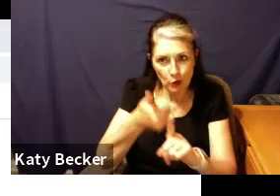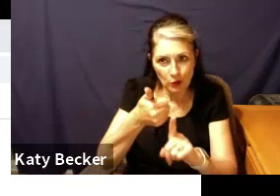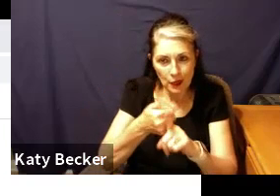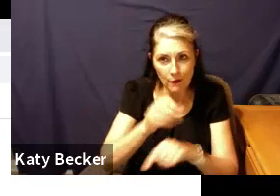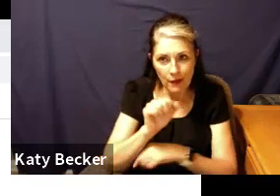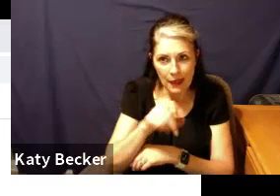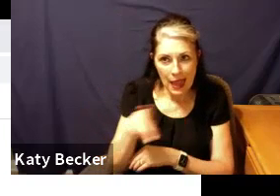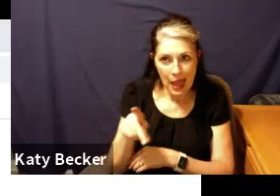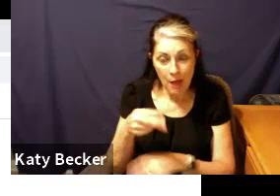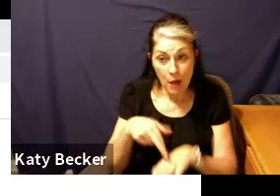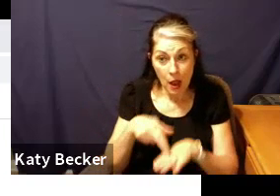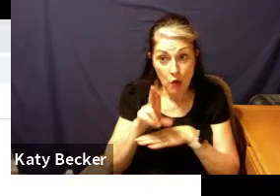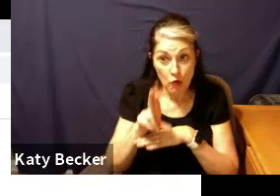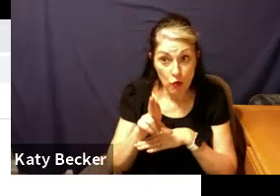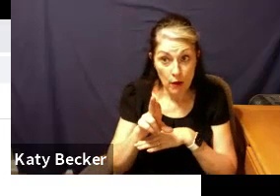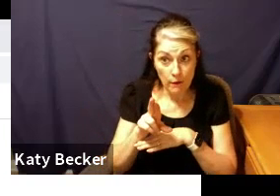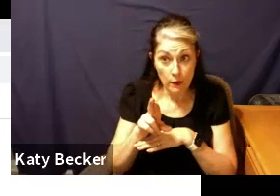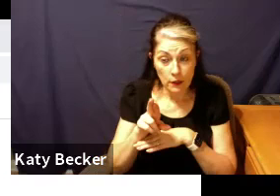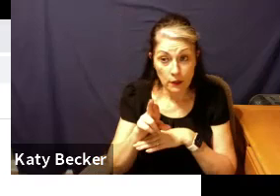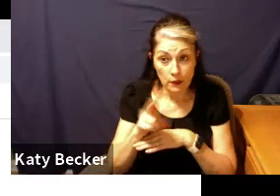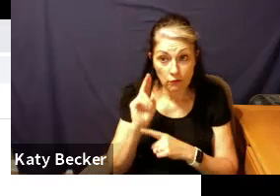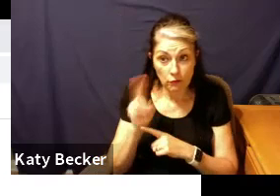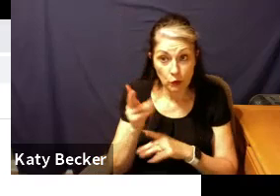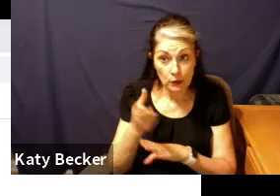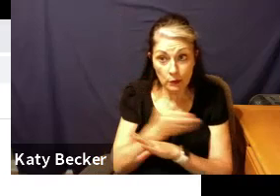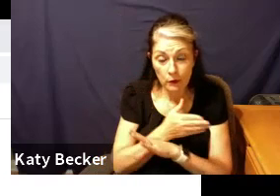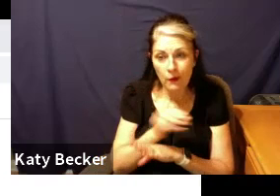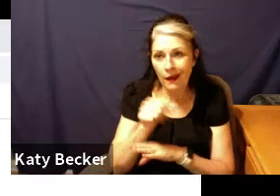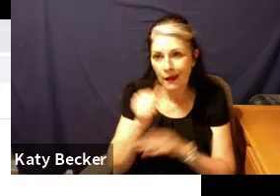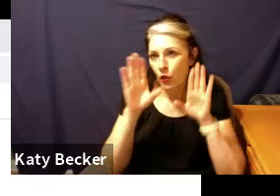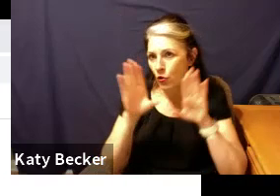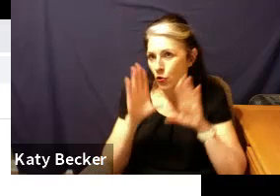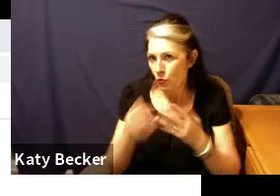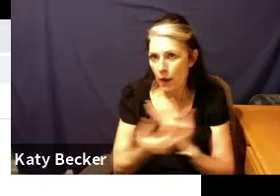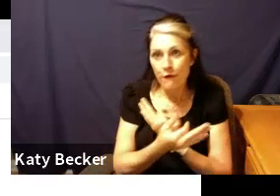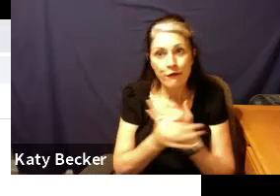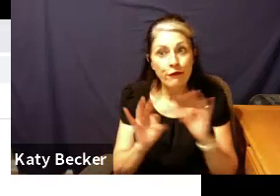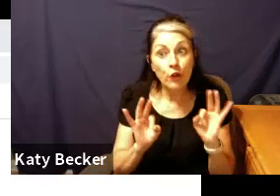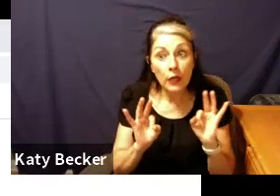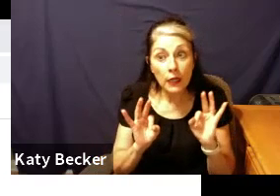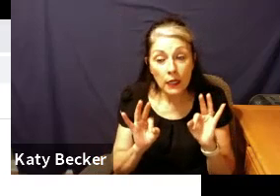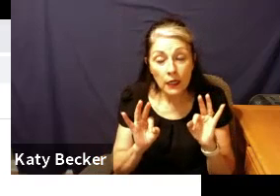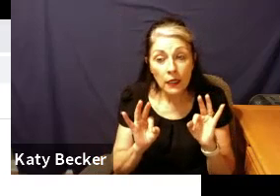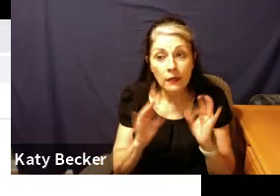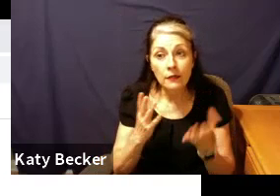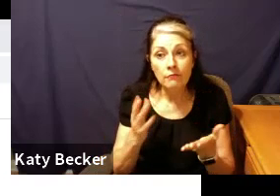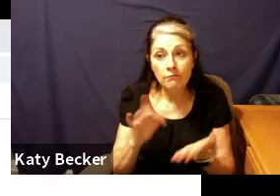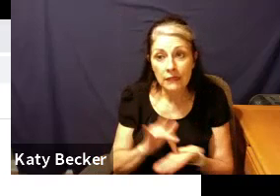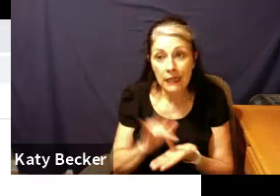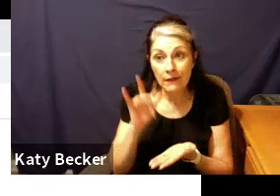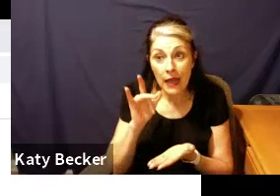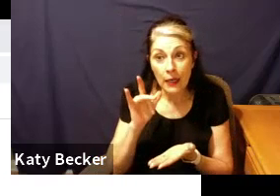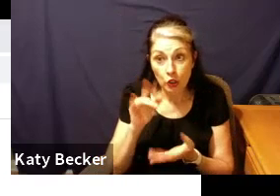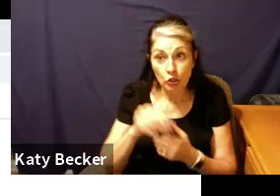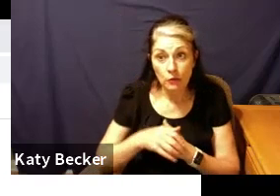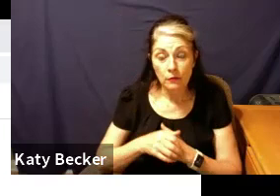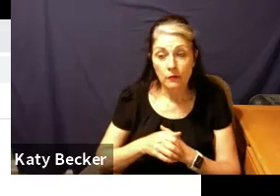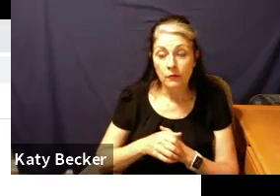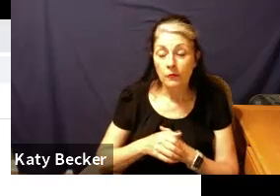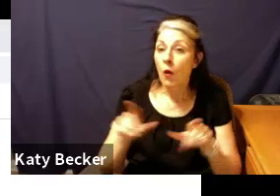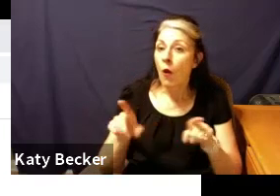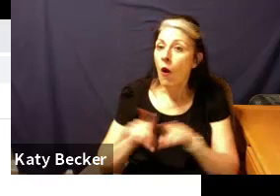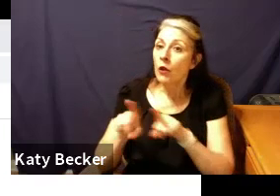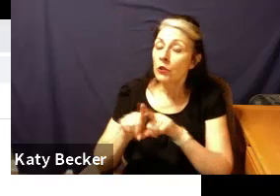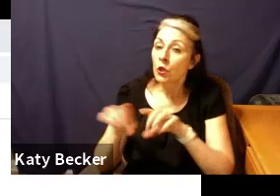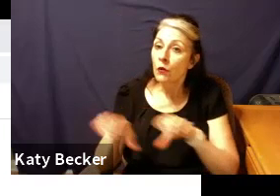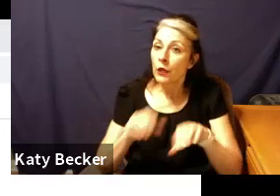that I referenced a few minutes ago is also another great free resource. So please take advantage of it. And they also